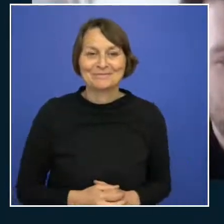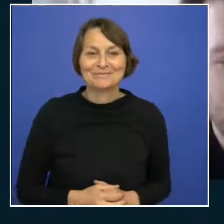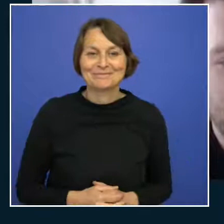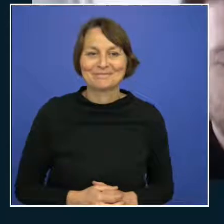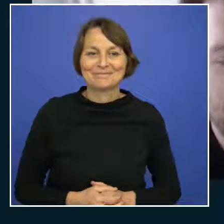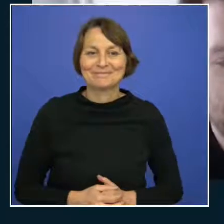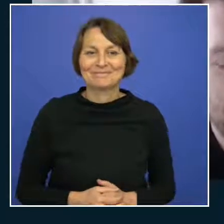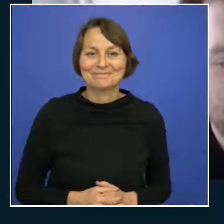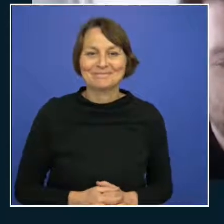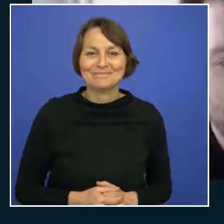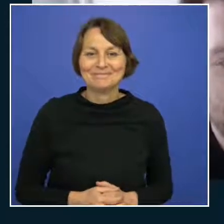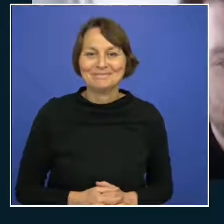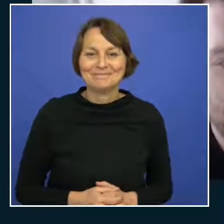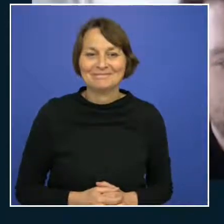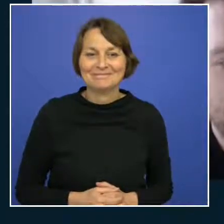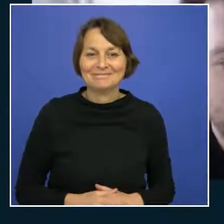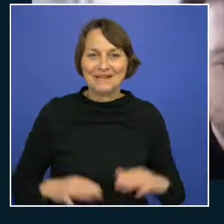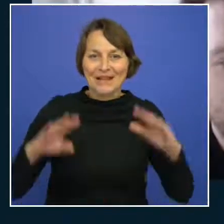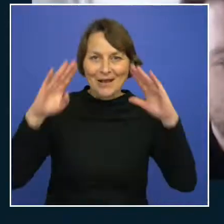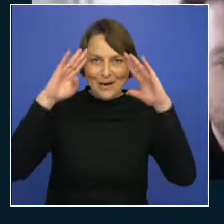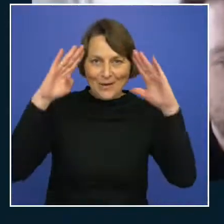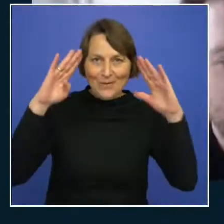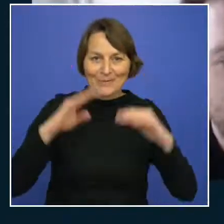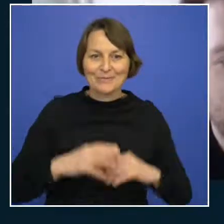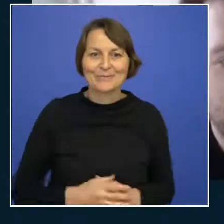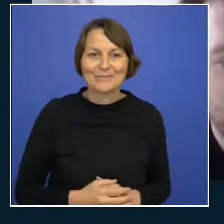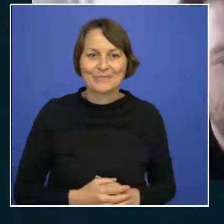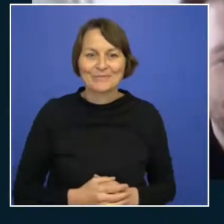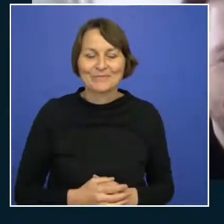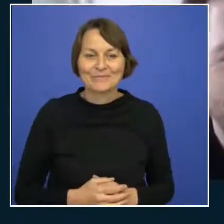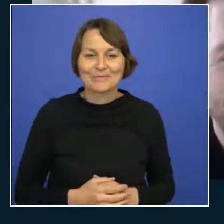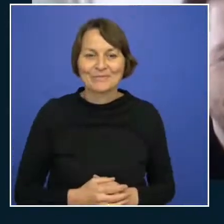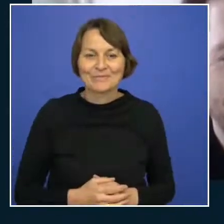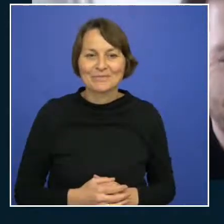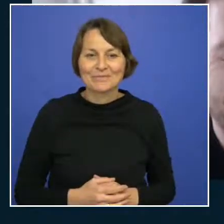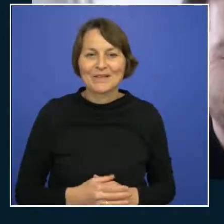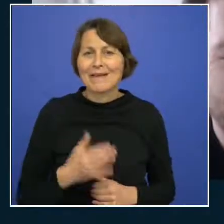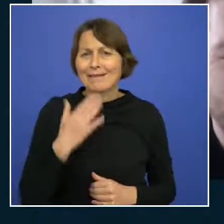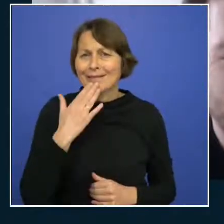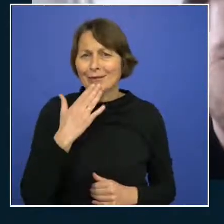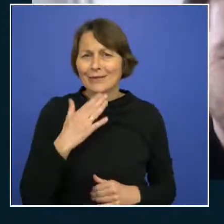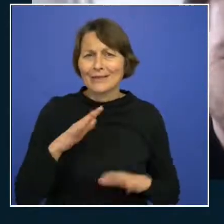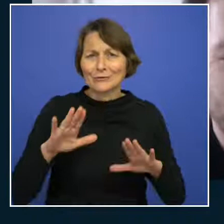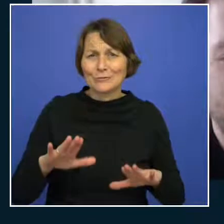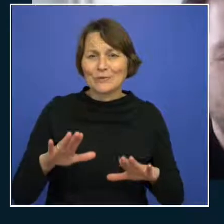Hi, guys. Hi, guys. Thank you guys so much for